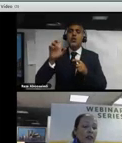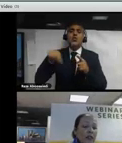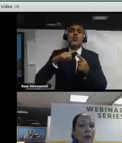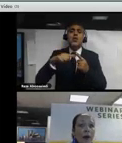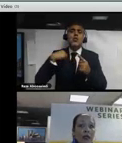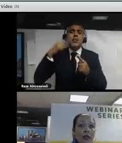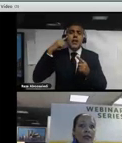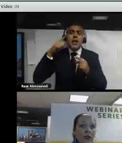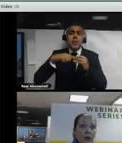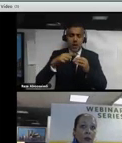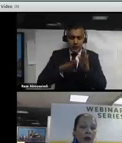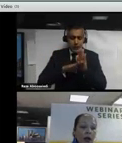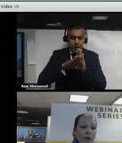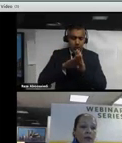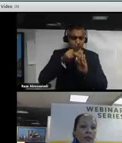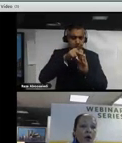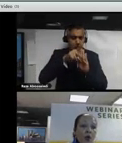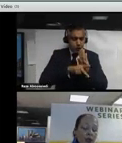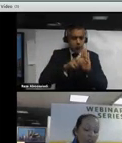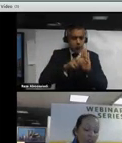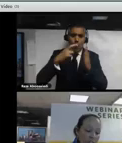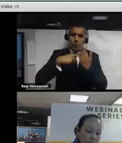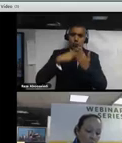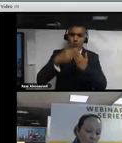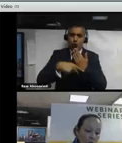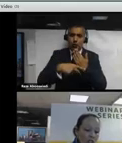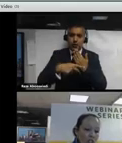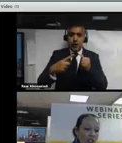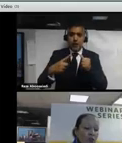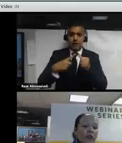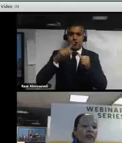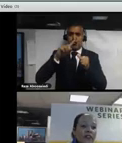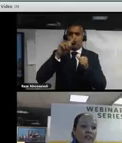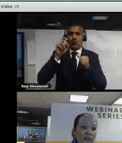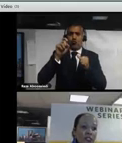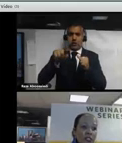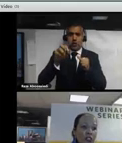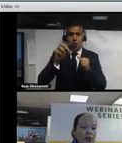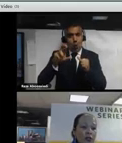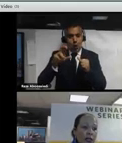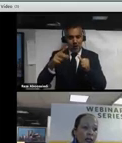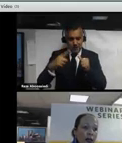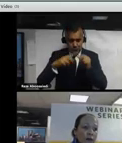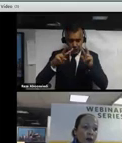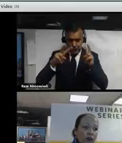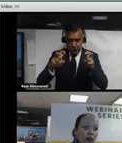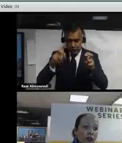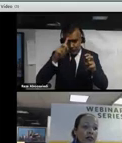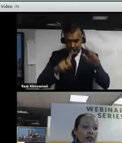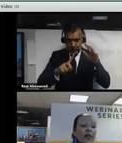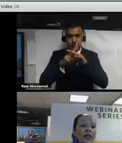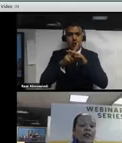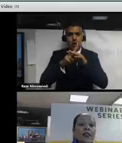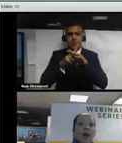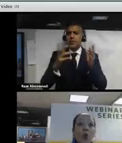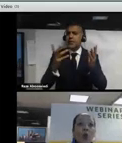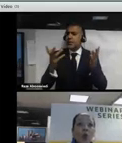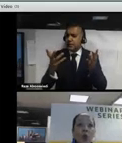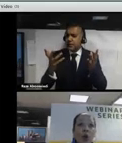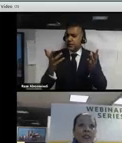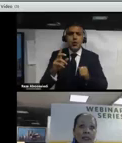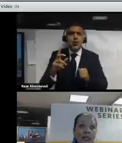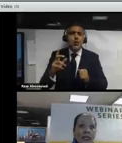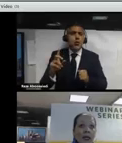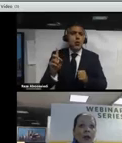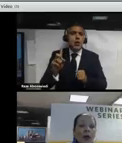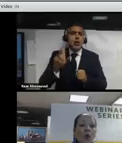about developing policy or programs, one of the first questions or one of the first issues that comes before us is,